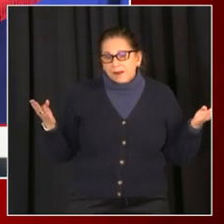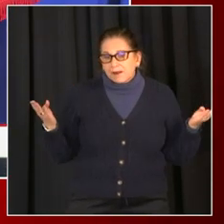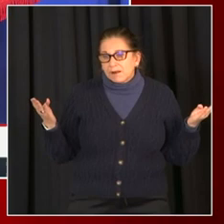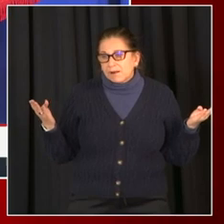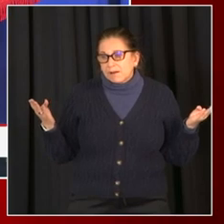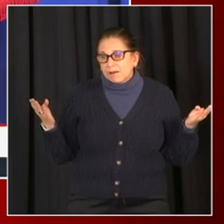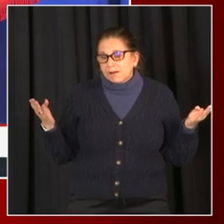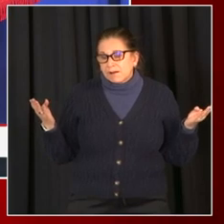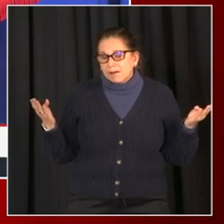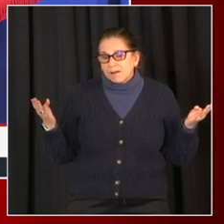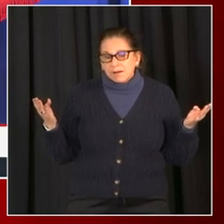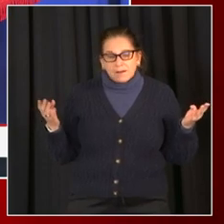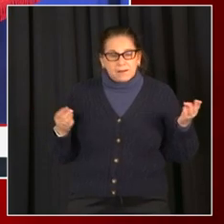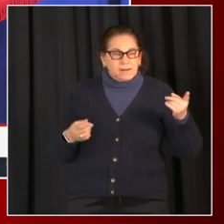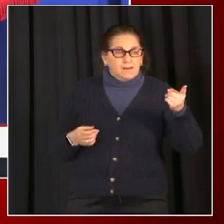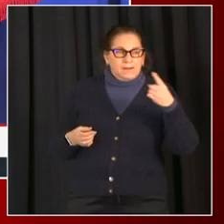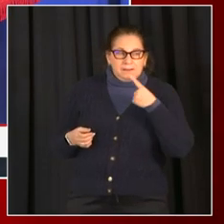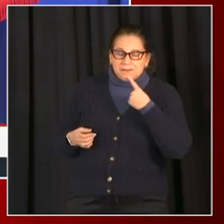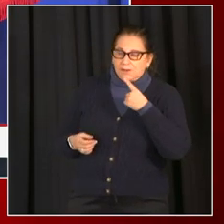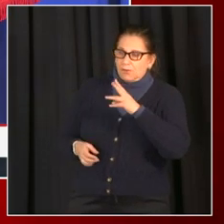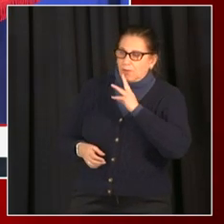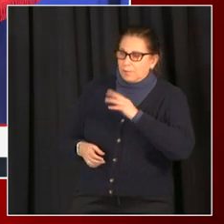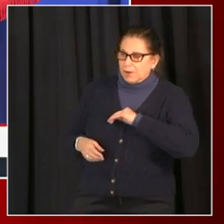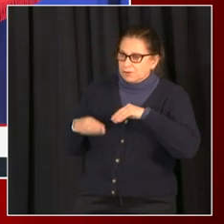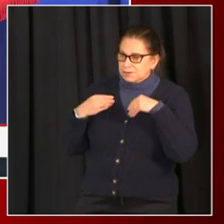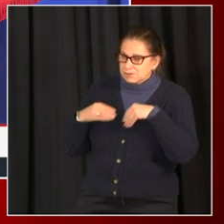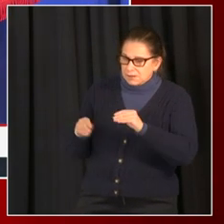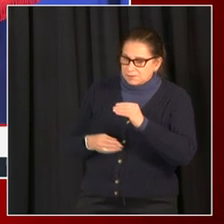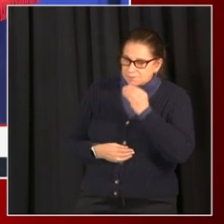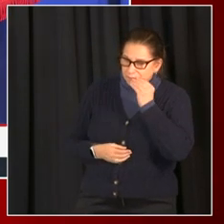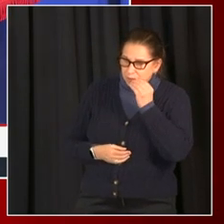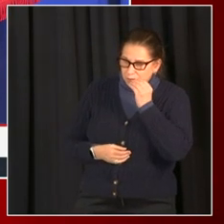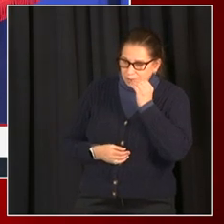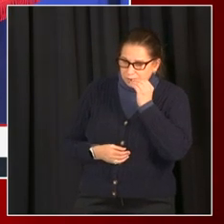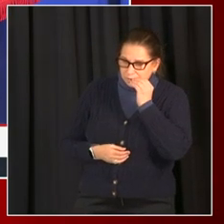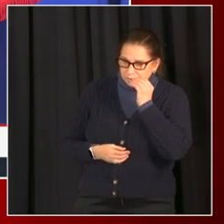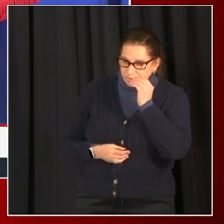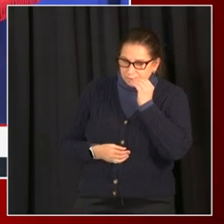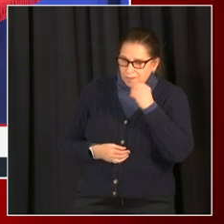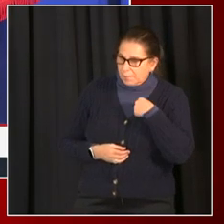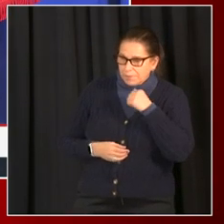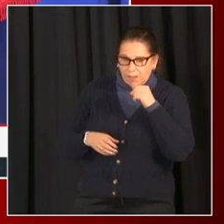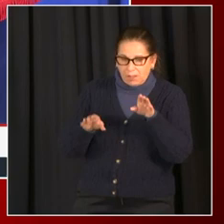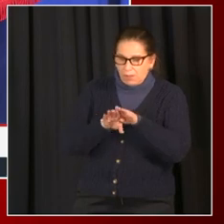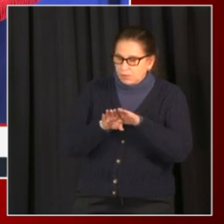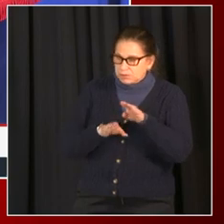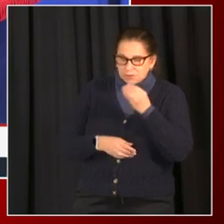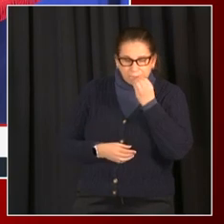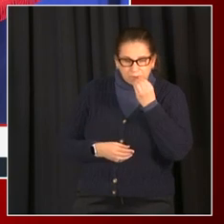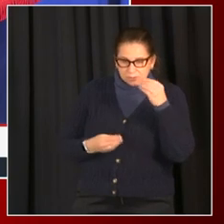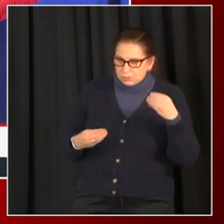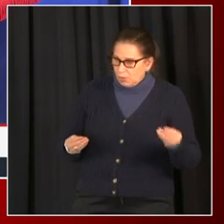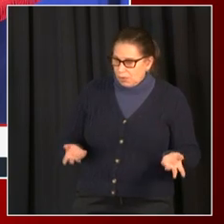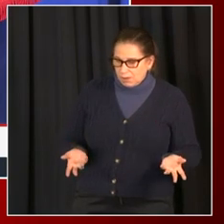Walmart is a food seller. And so I'm not going to be closing down grocery